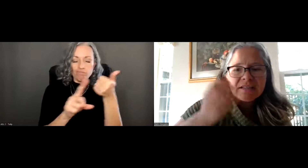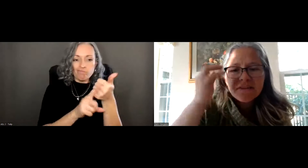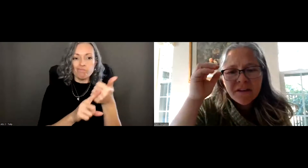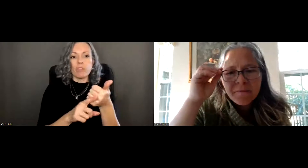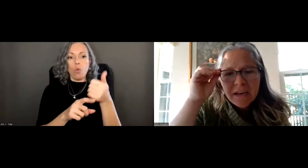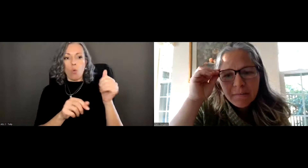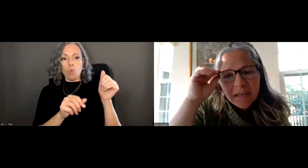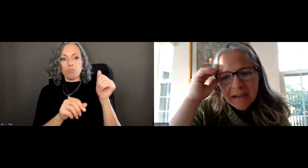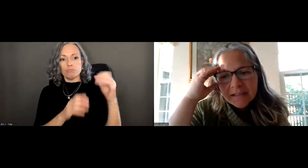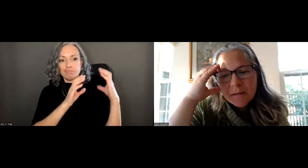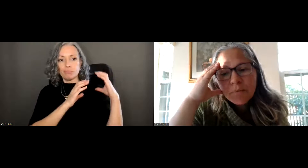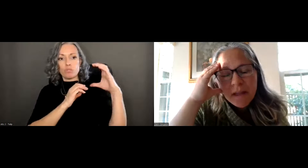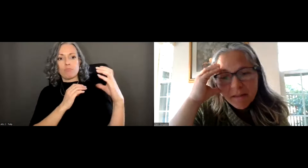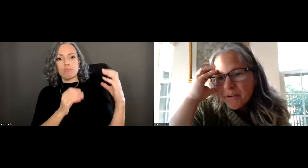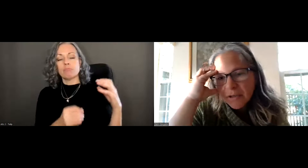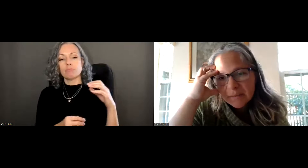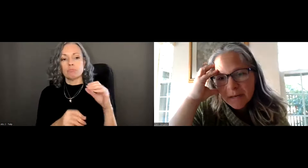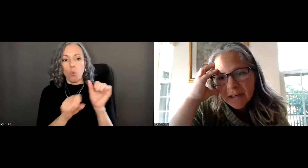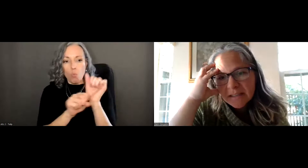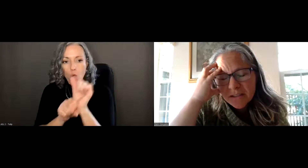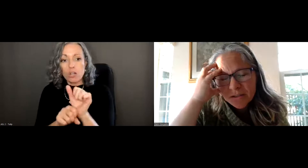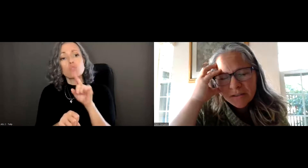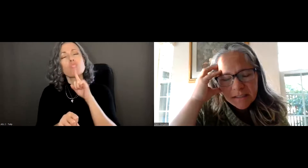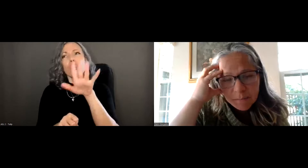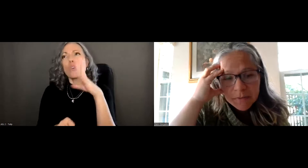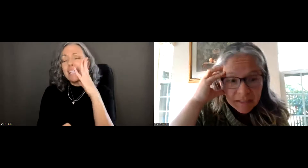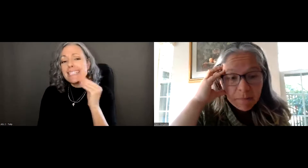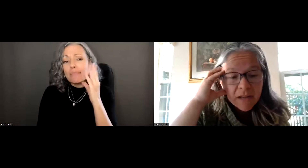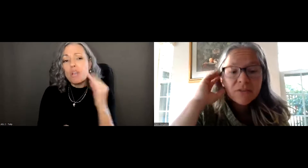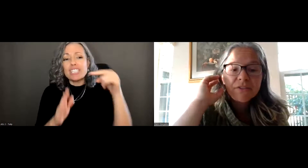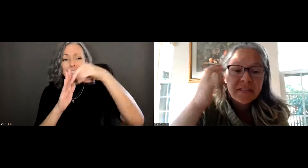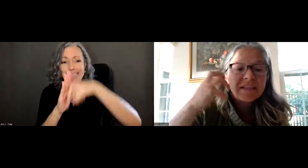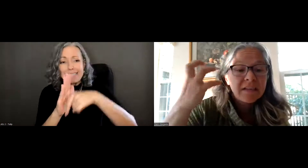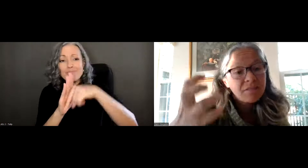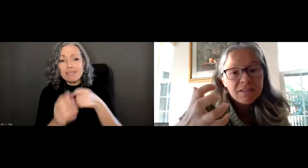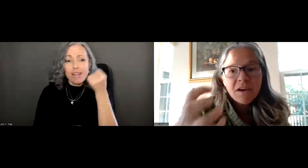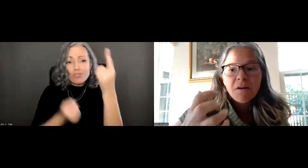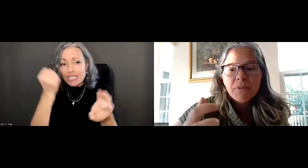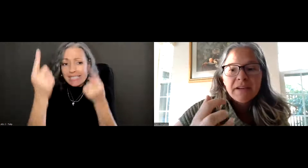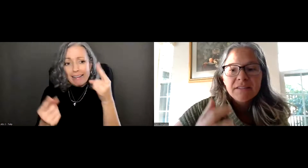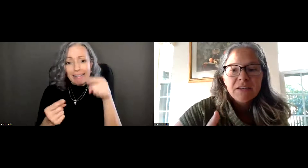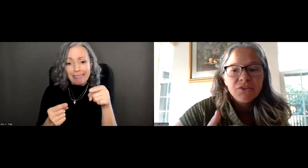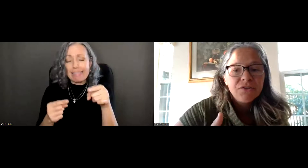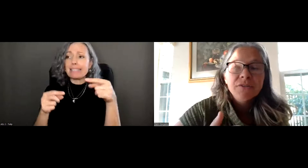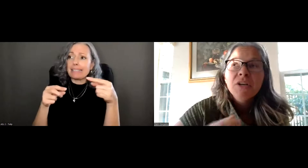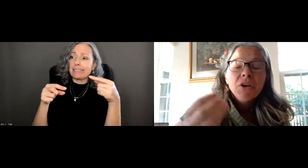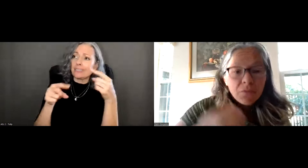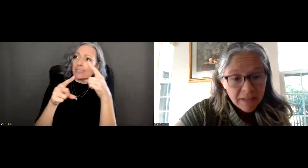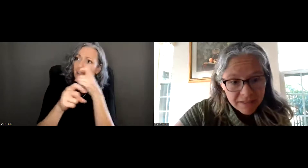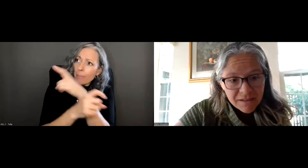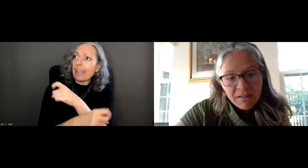this collective committee, because the breadth of your experience and your deep, deep understanding of these complex